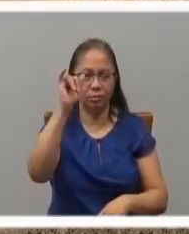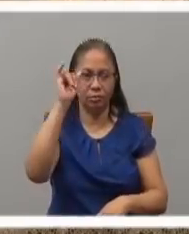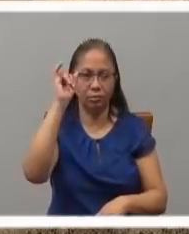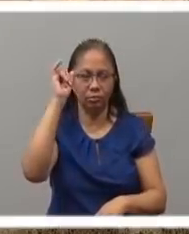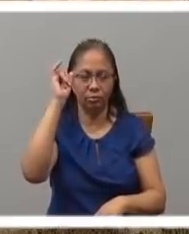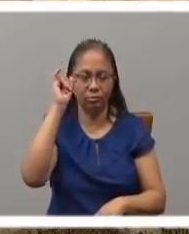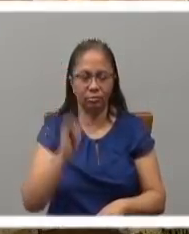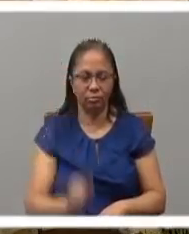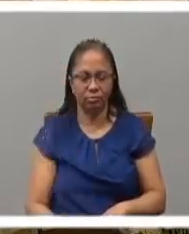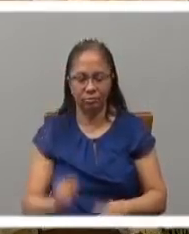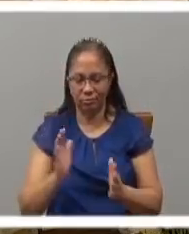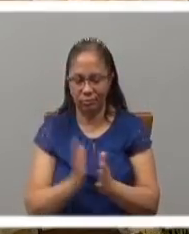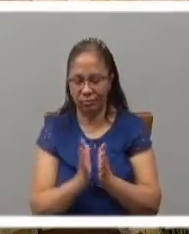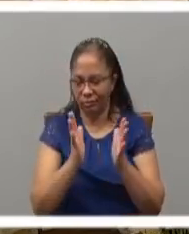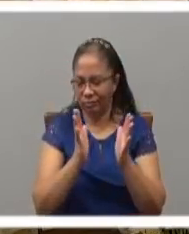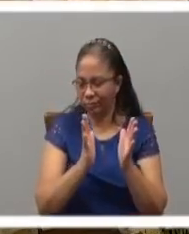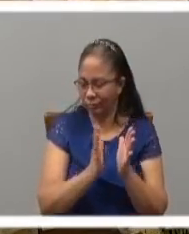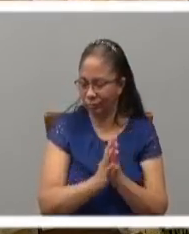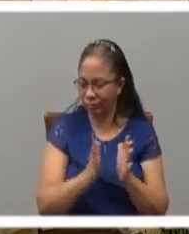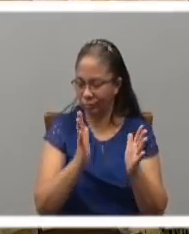ever.